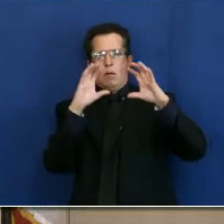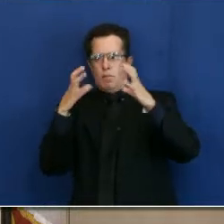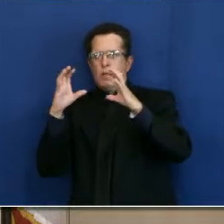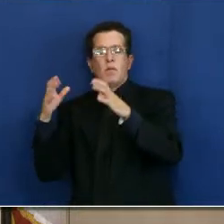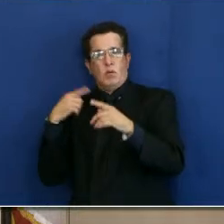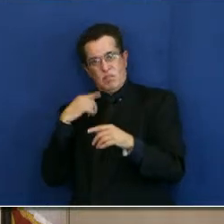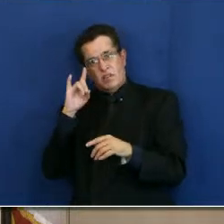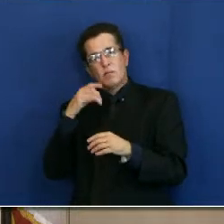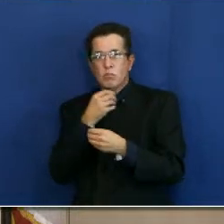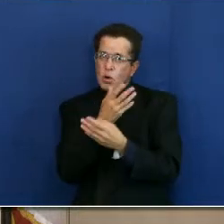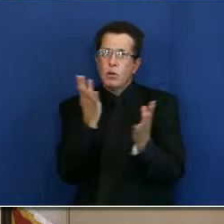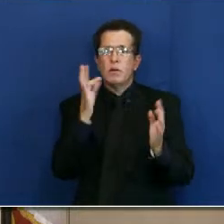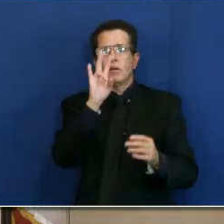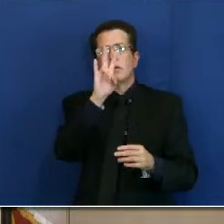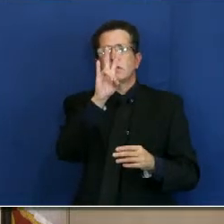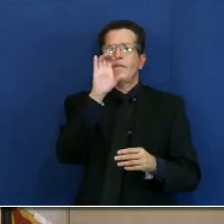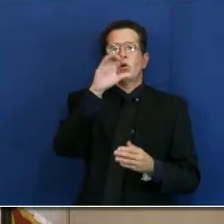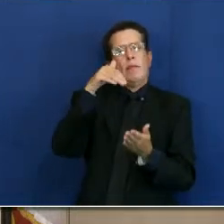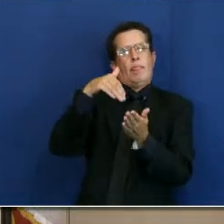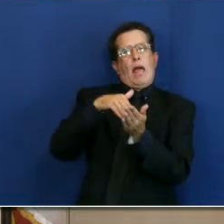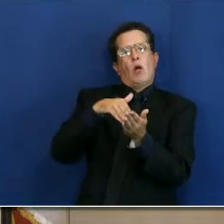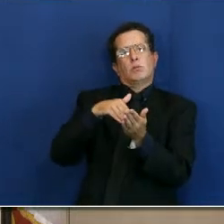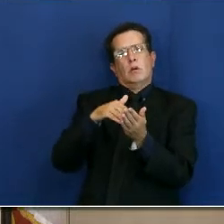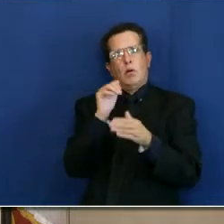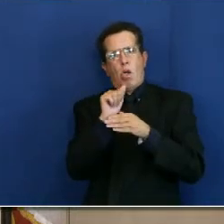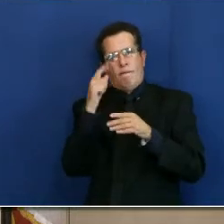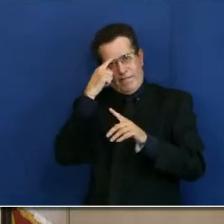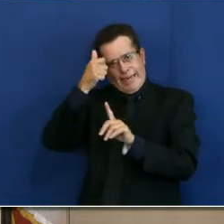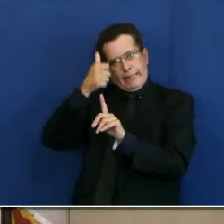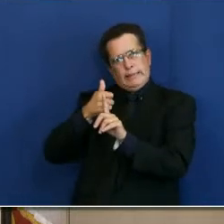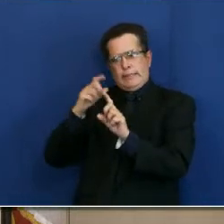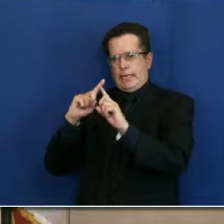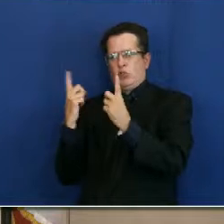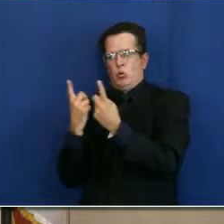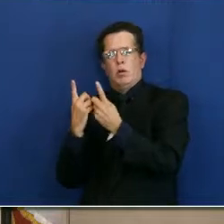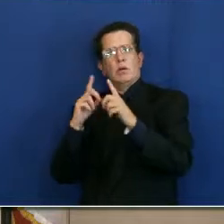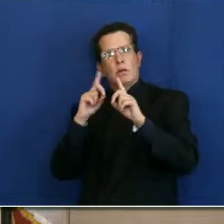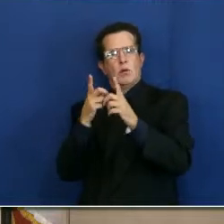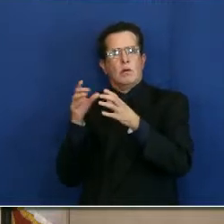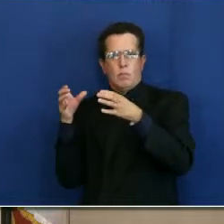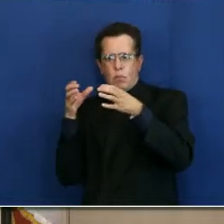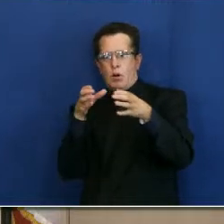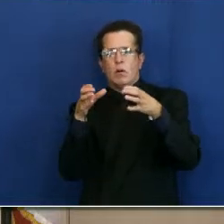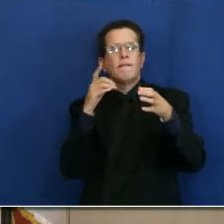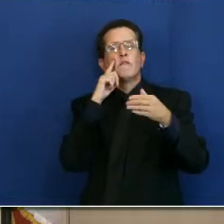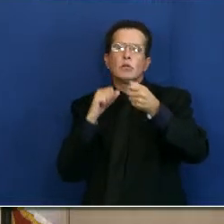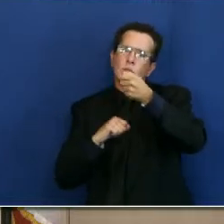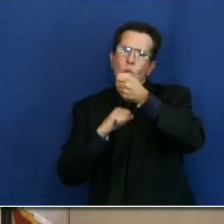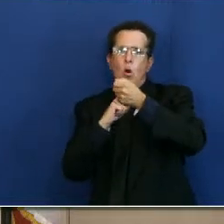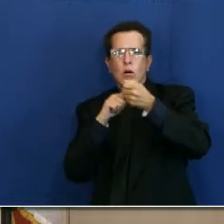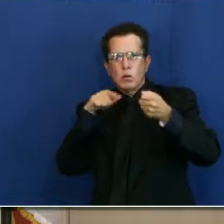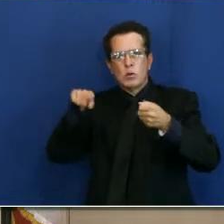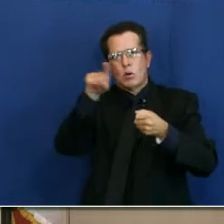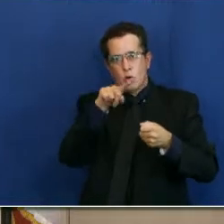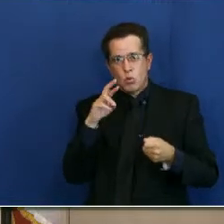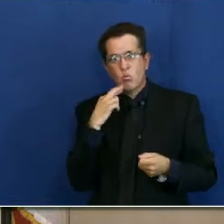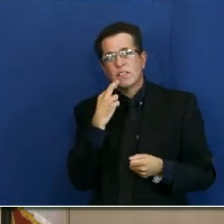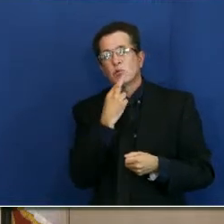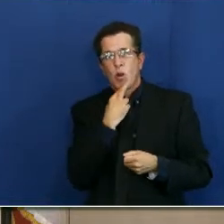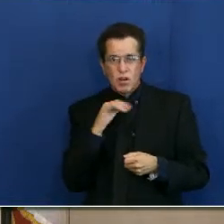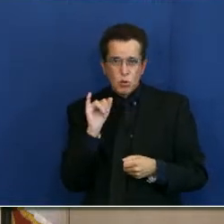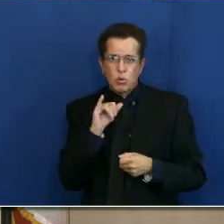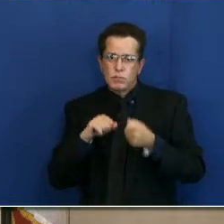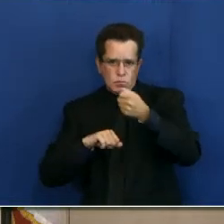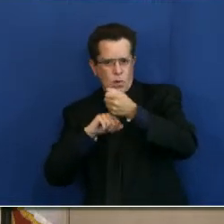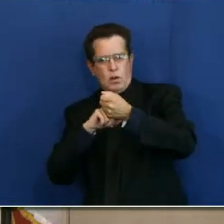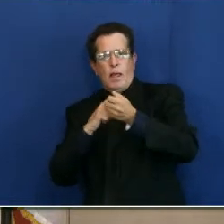provided $700,000 for each supervisorial district to be directed towards restaurants in their districts to assist